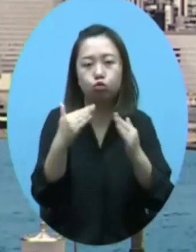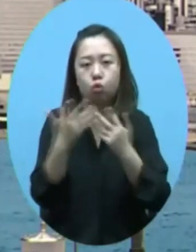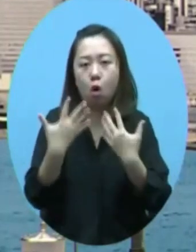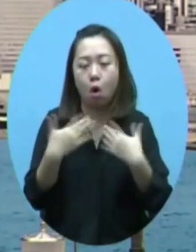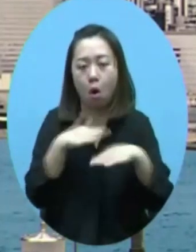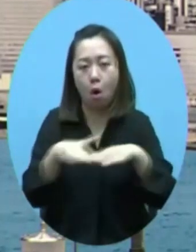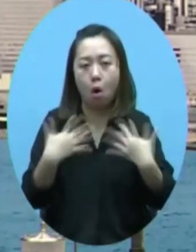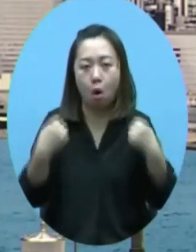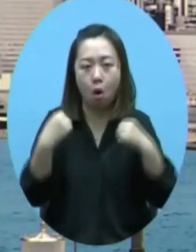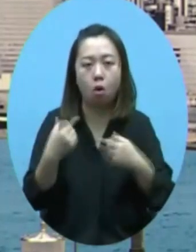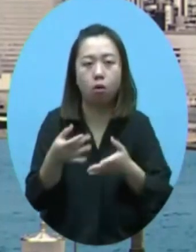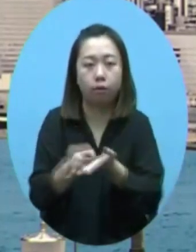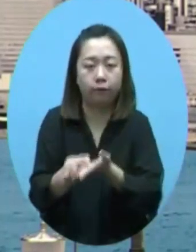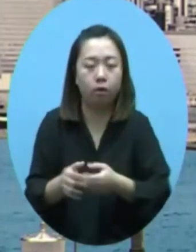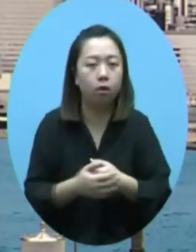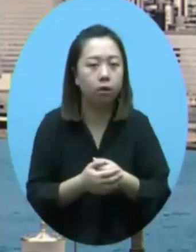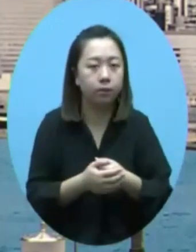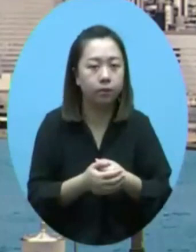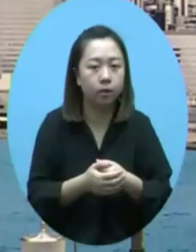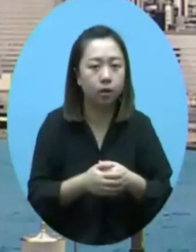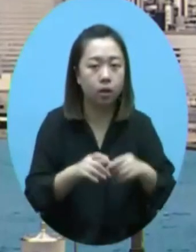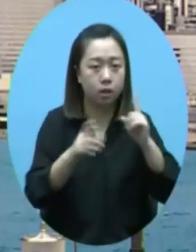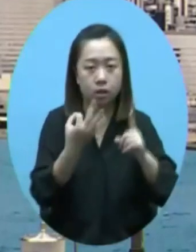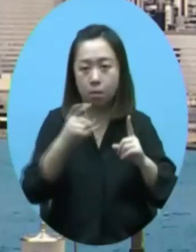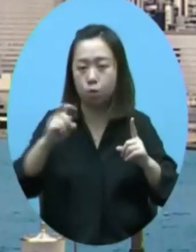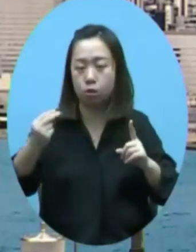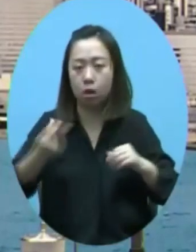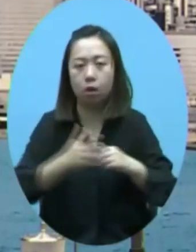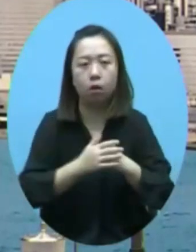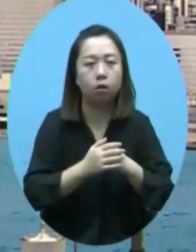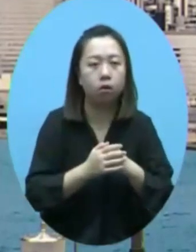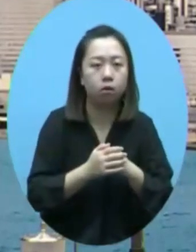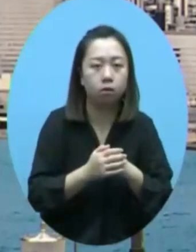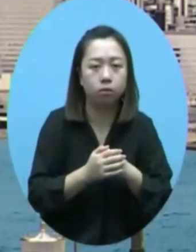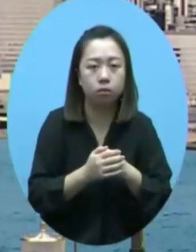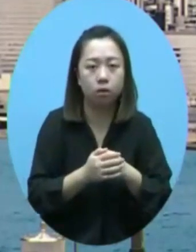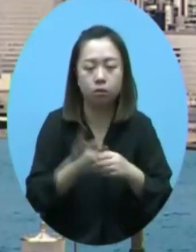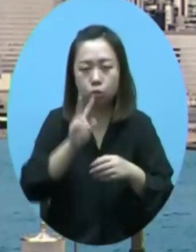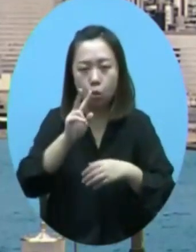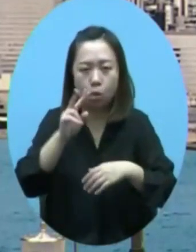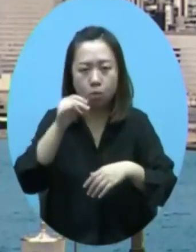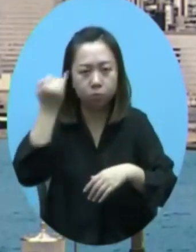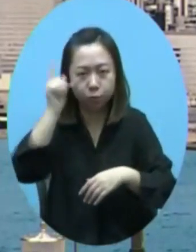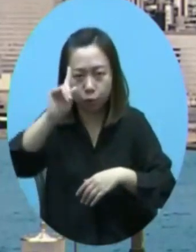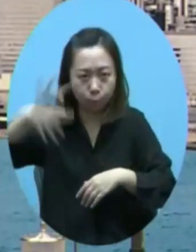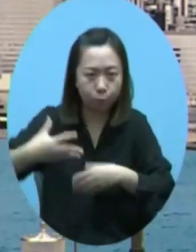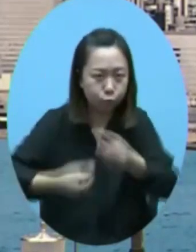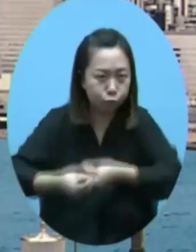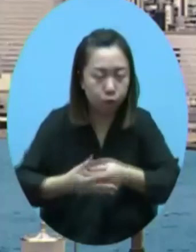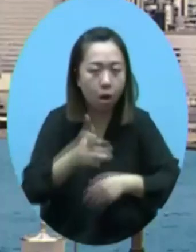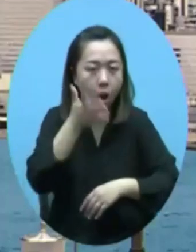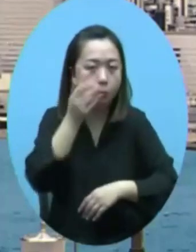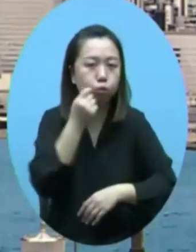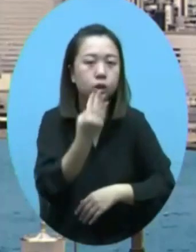symptoms. And the other case, 1397, is a case of which we cannot find the source